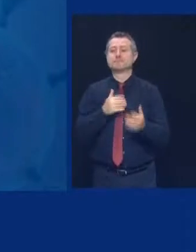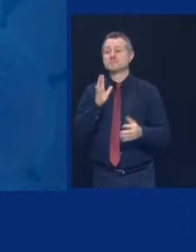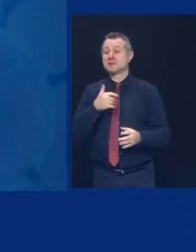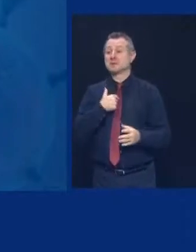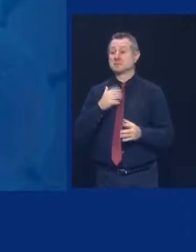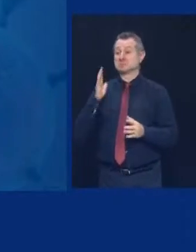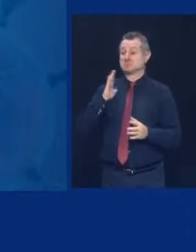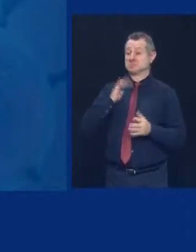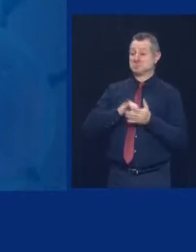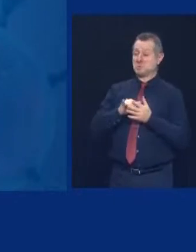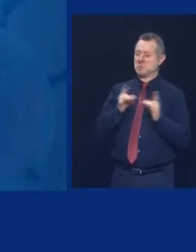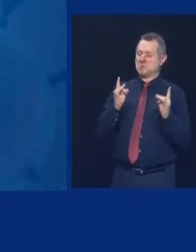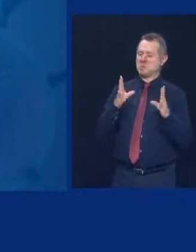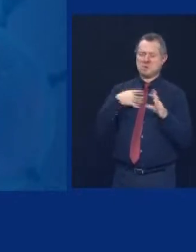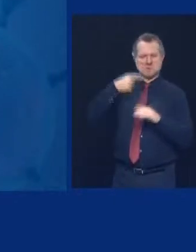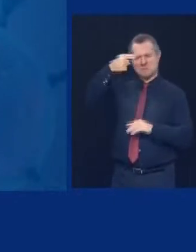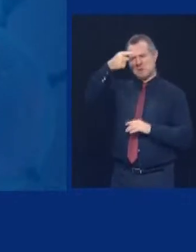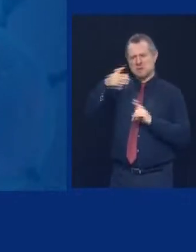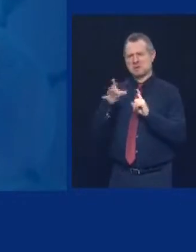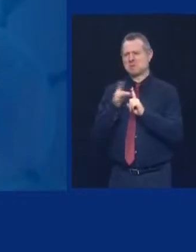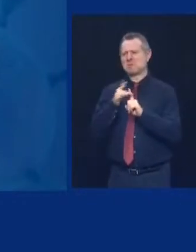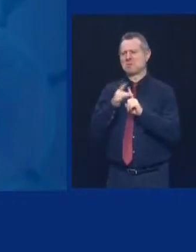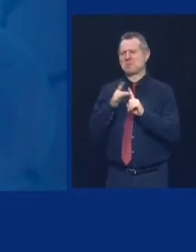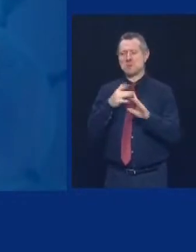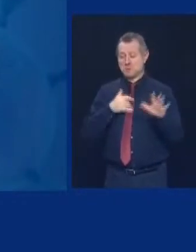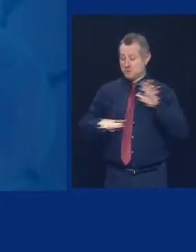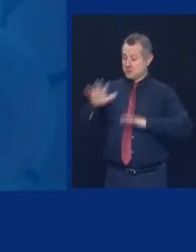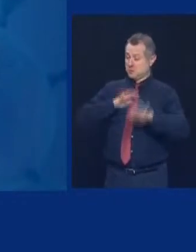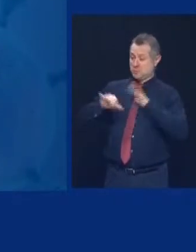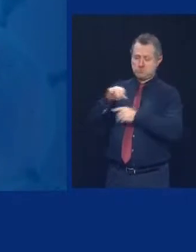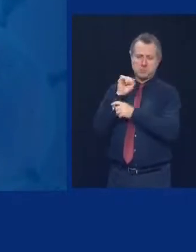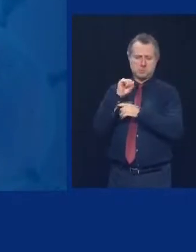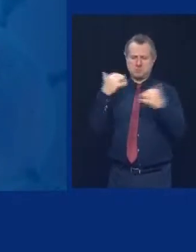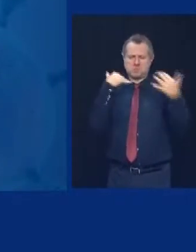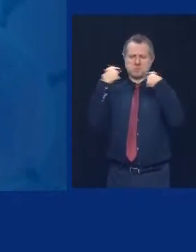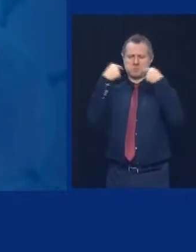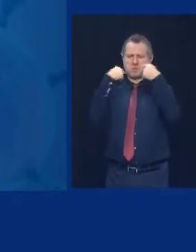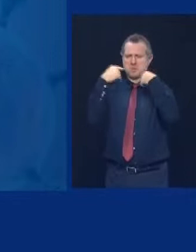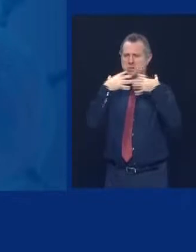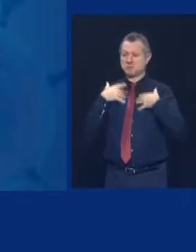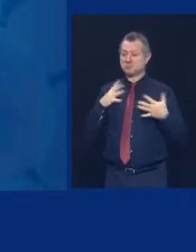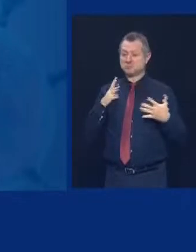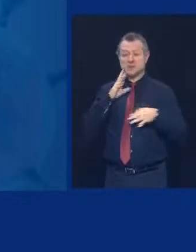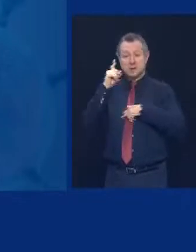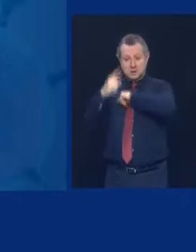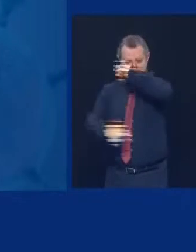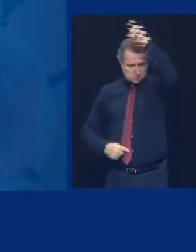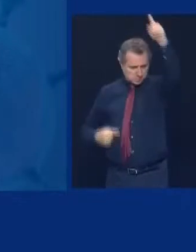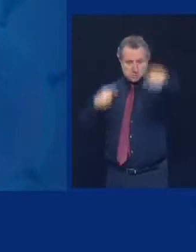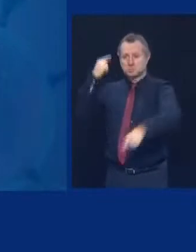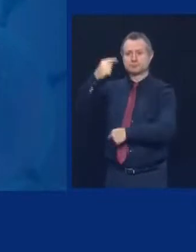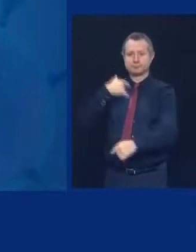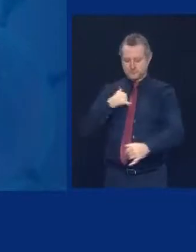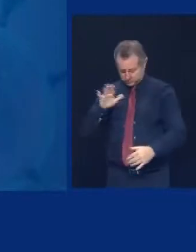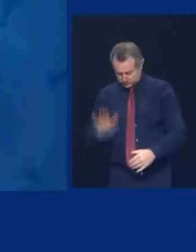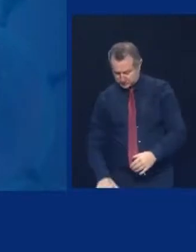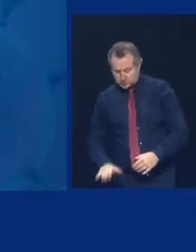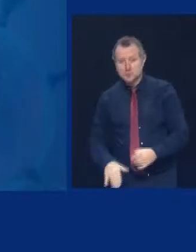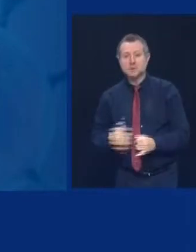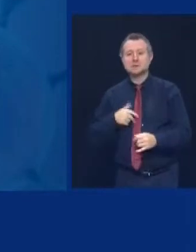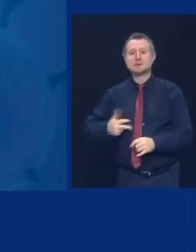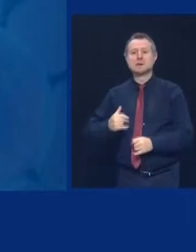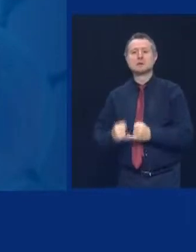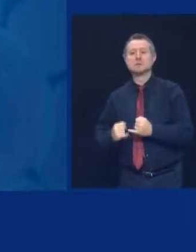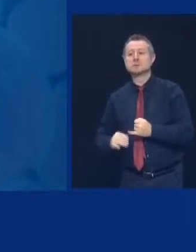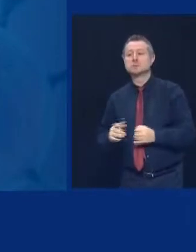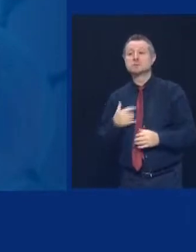the ambush, post-ambush. Now we have one of the lowest infection rates, but now our problem is the